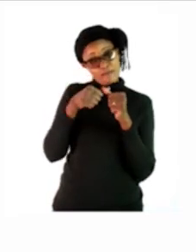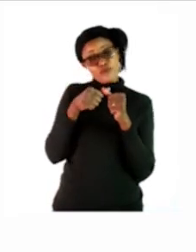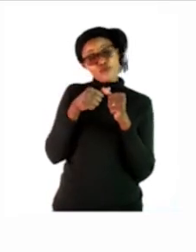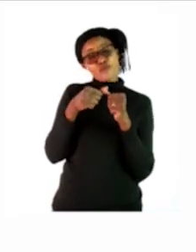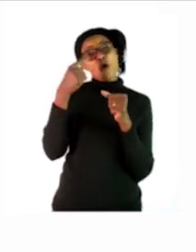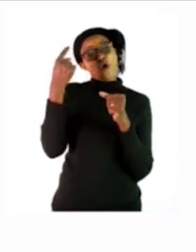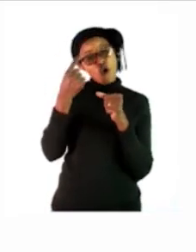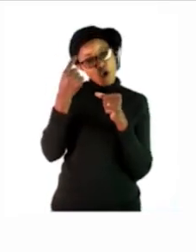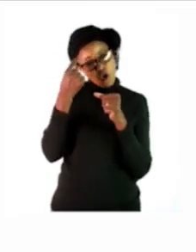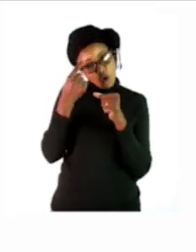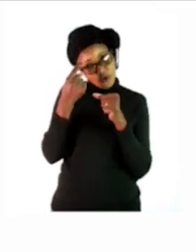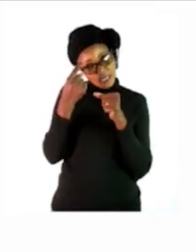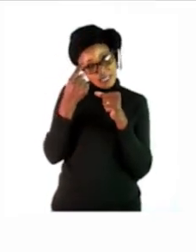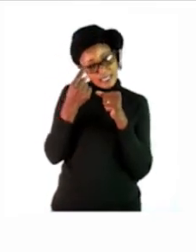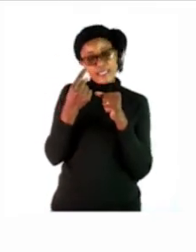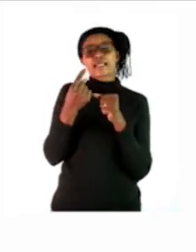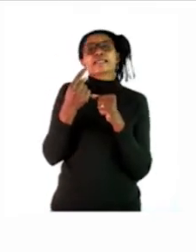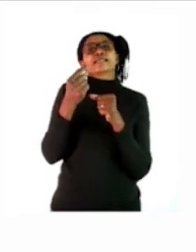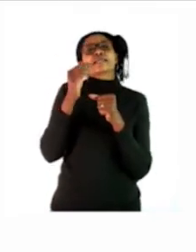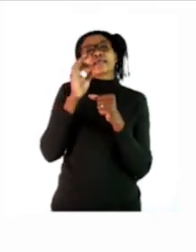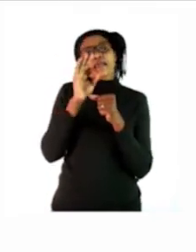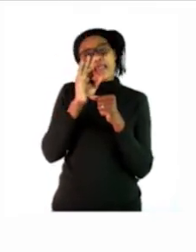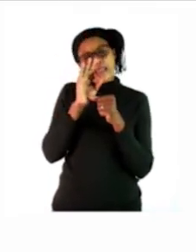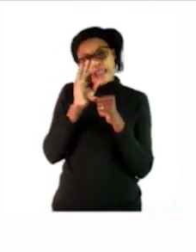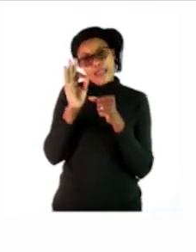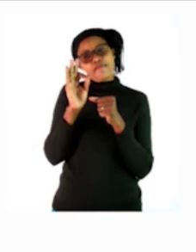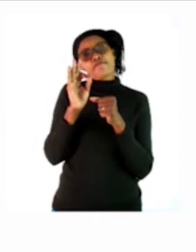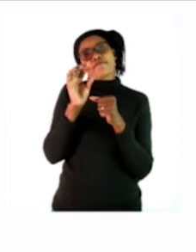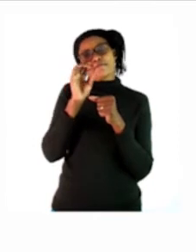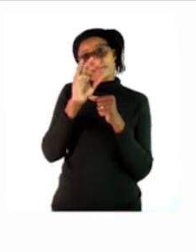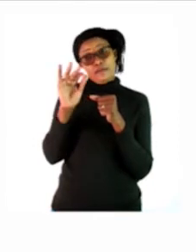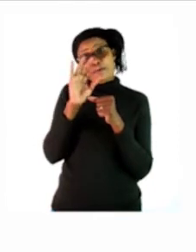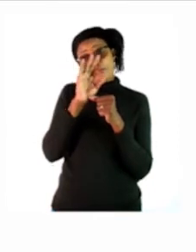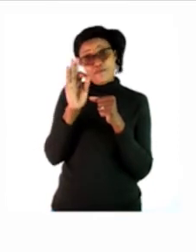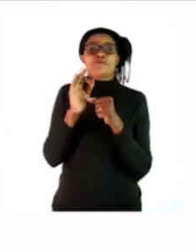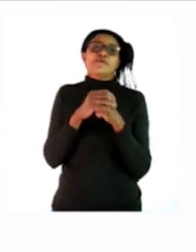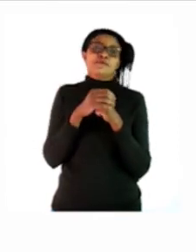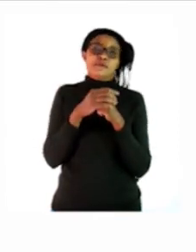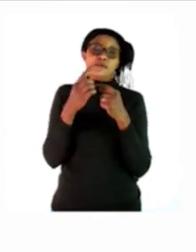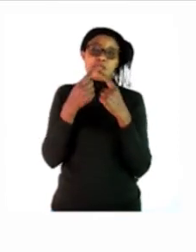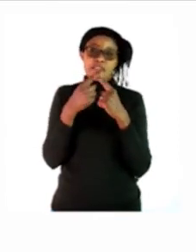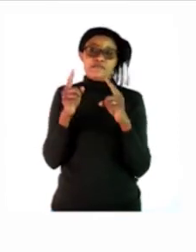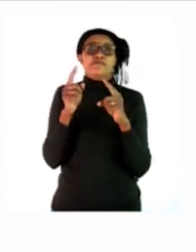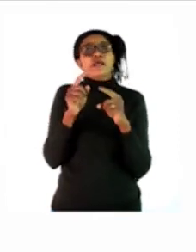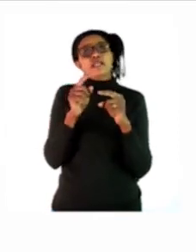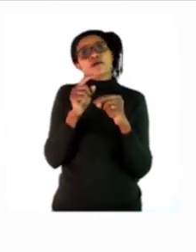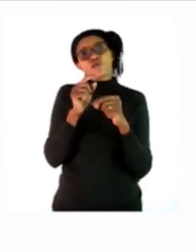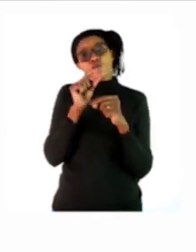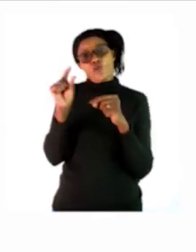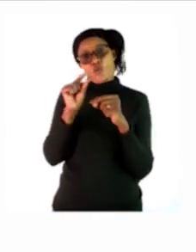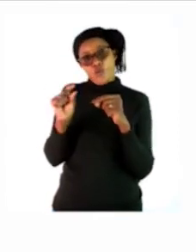circle all the letter F in the word below.